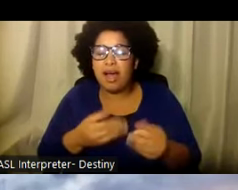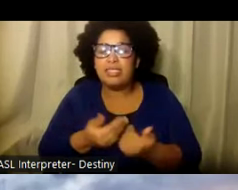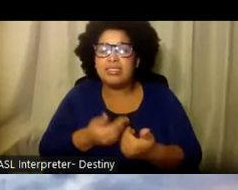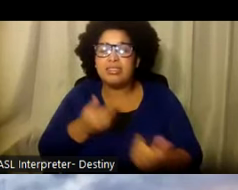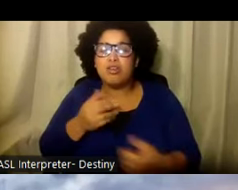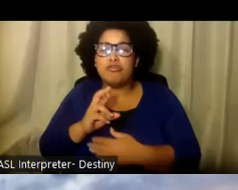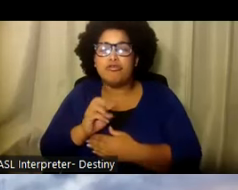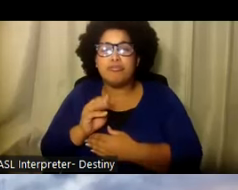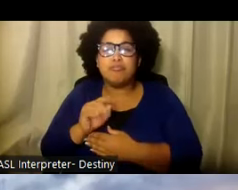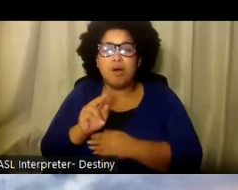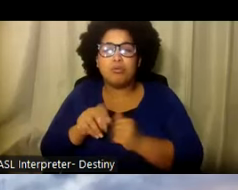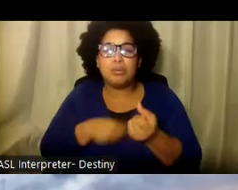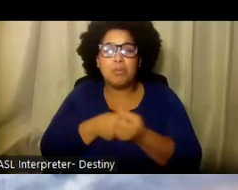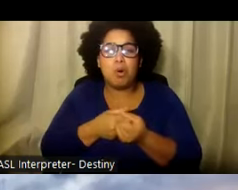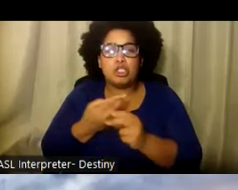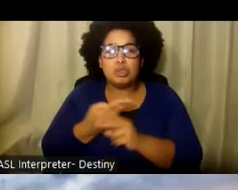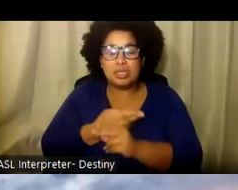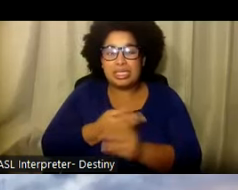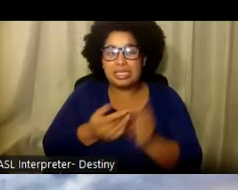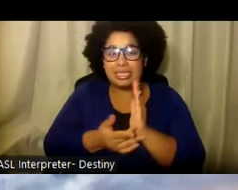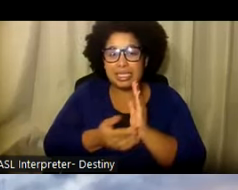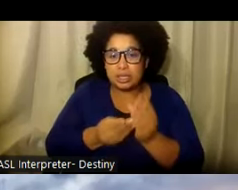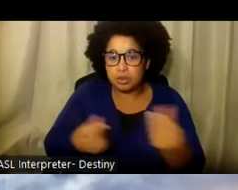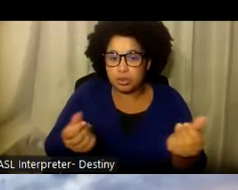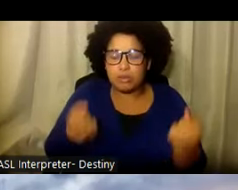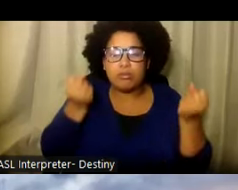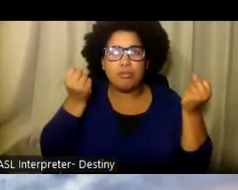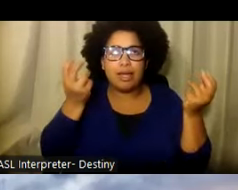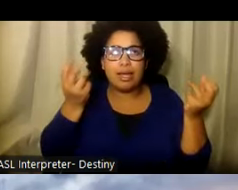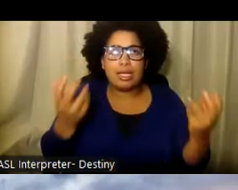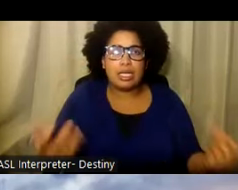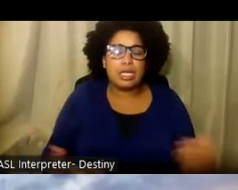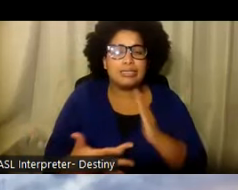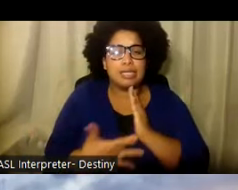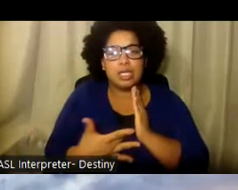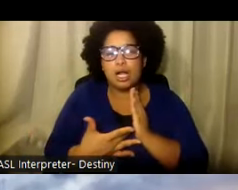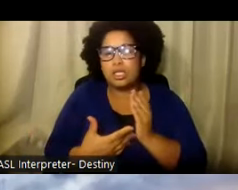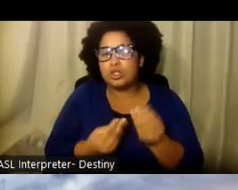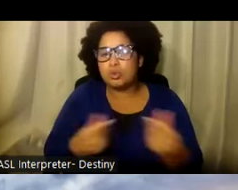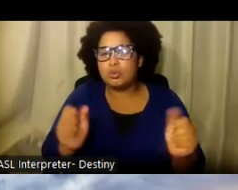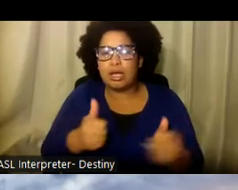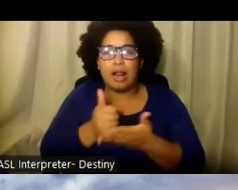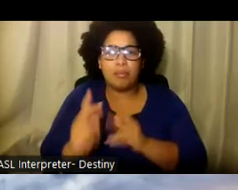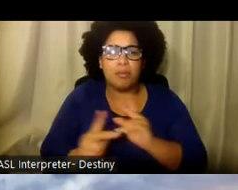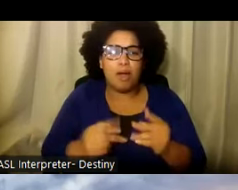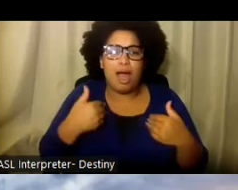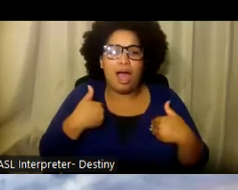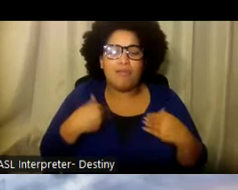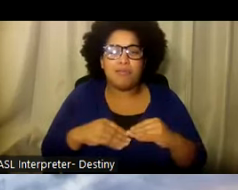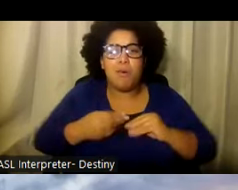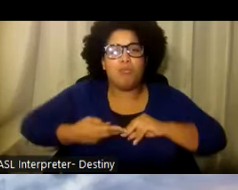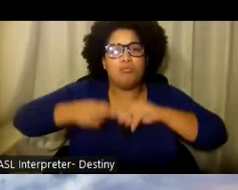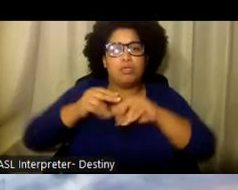using technology solutions. There are so many technology solutions that can support people with having greater